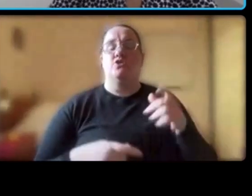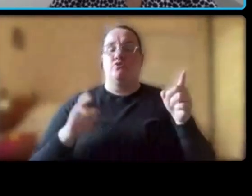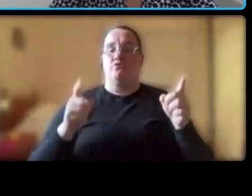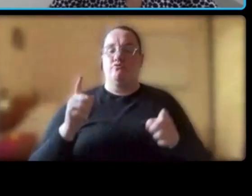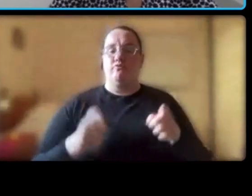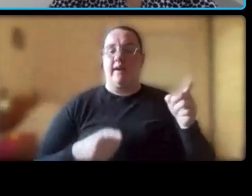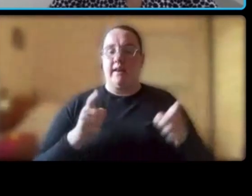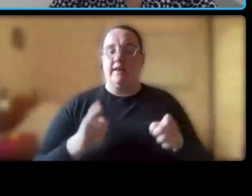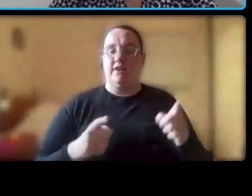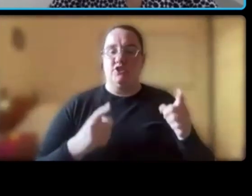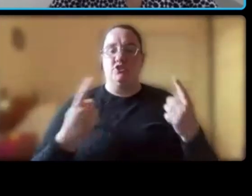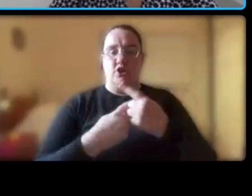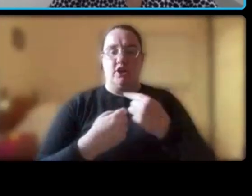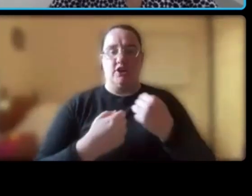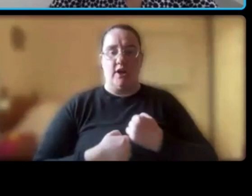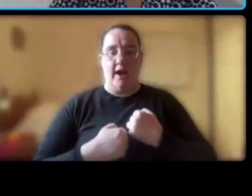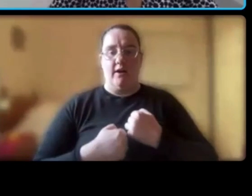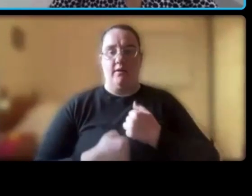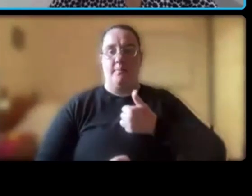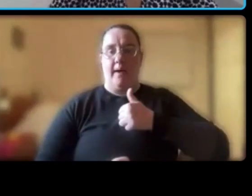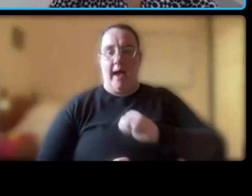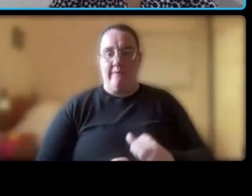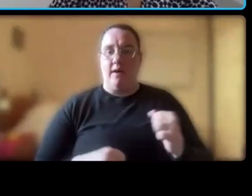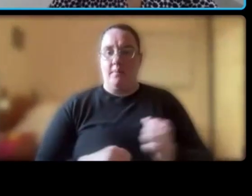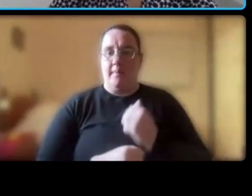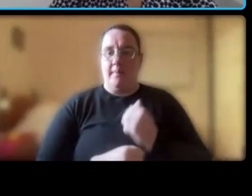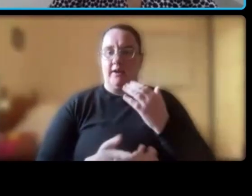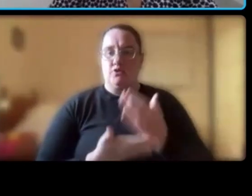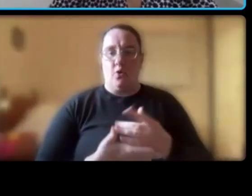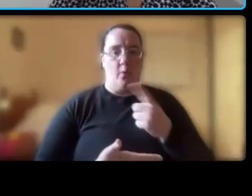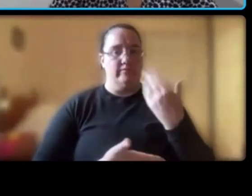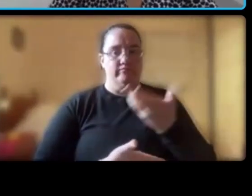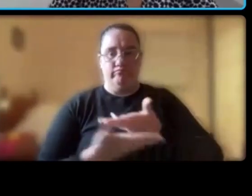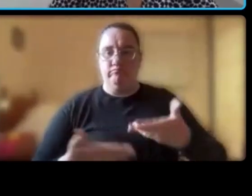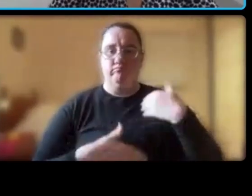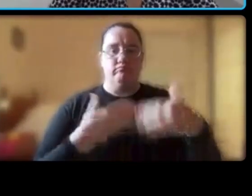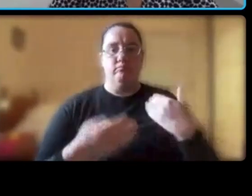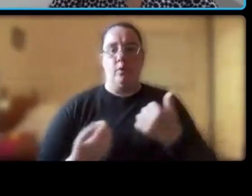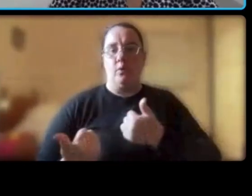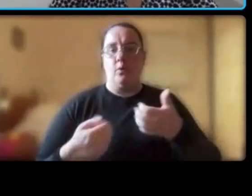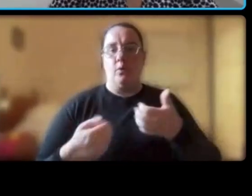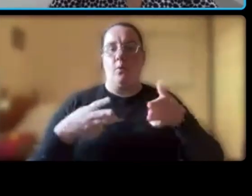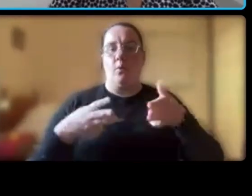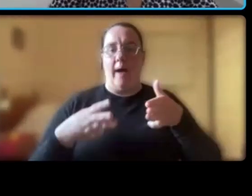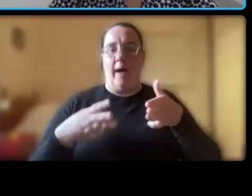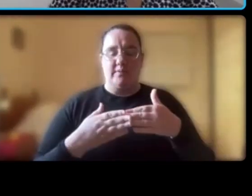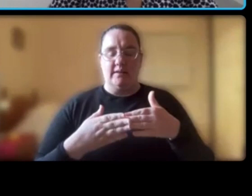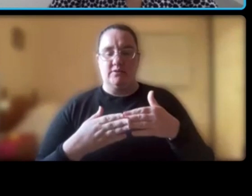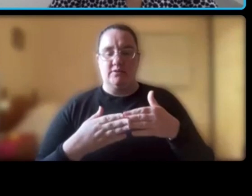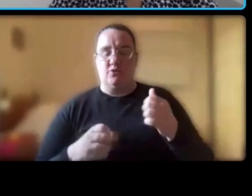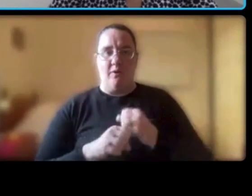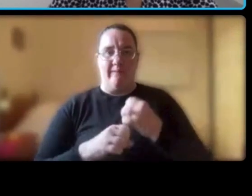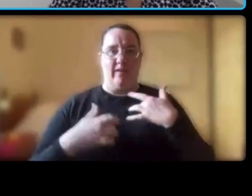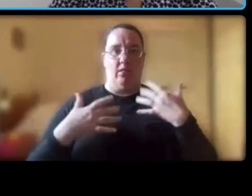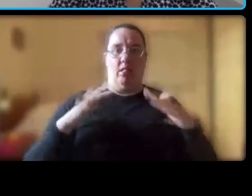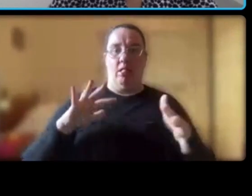to our social interactions. It reduces uncertainty and makes life more predictable. It's essential for a harmonious, efficient